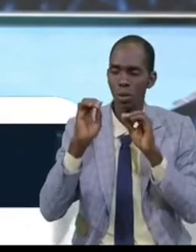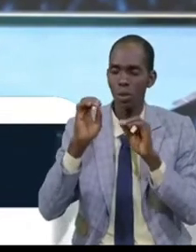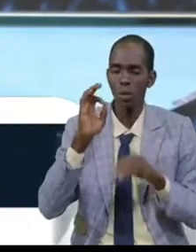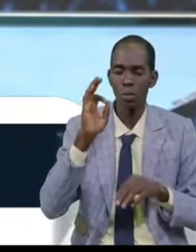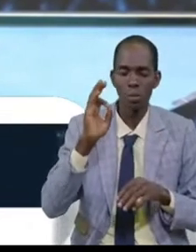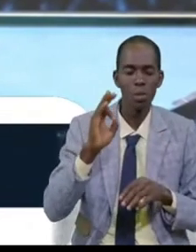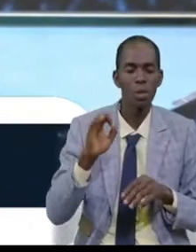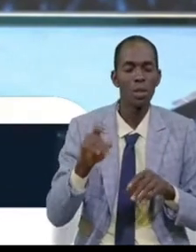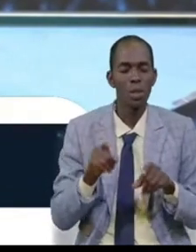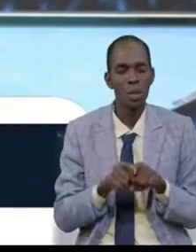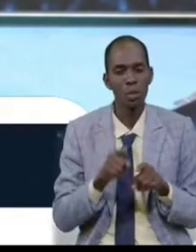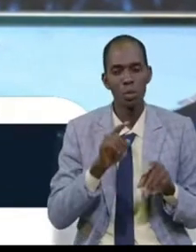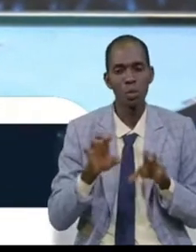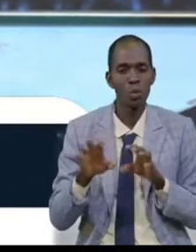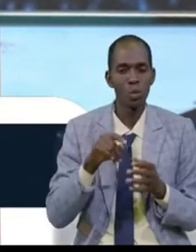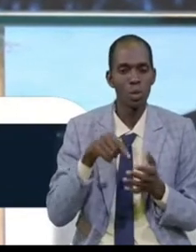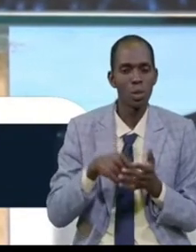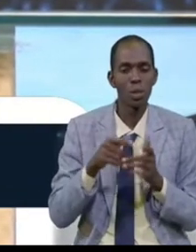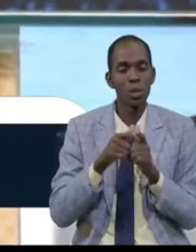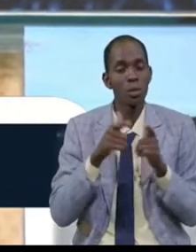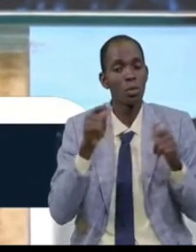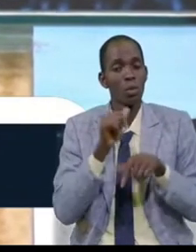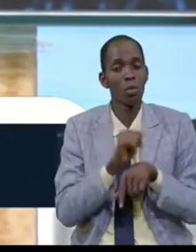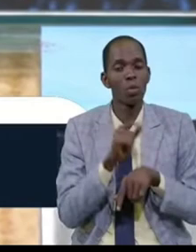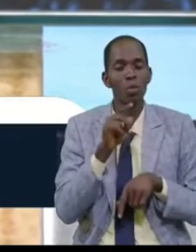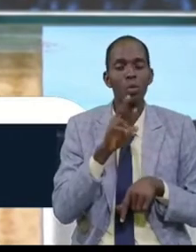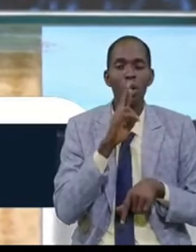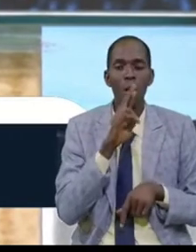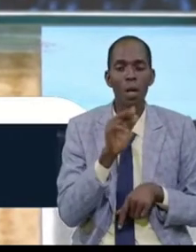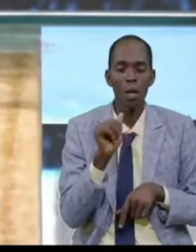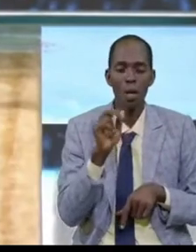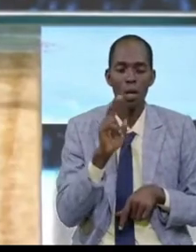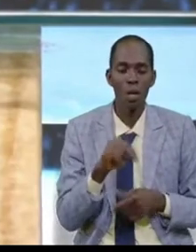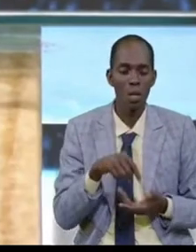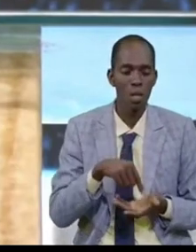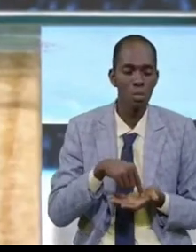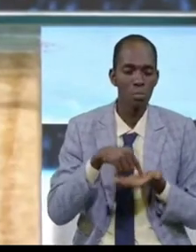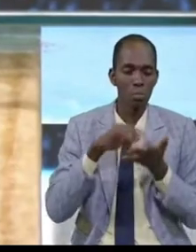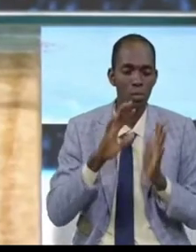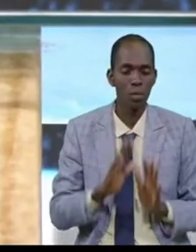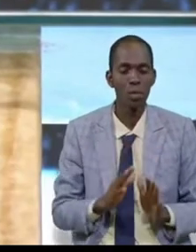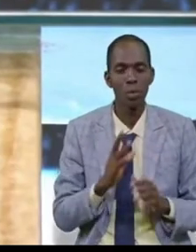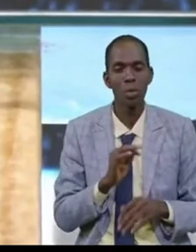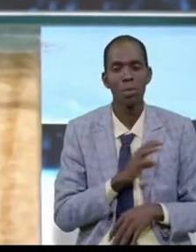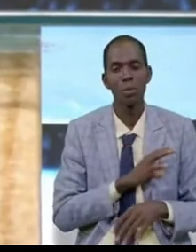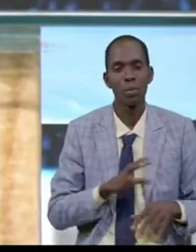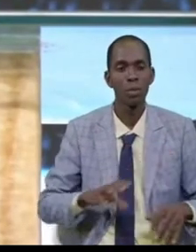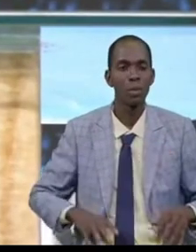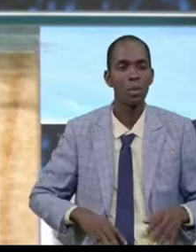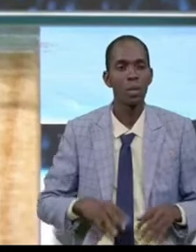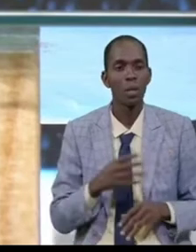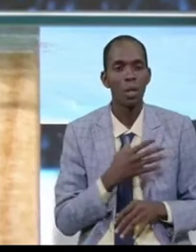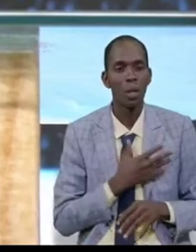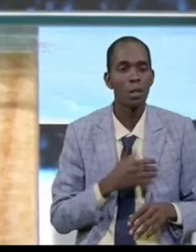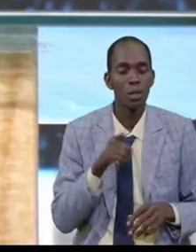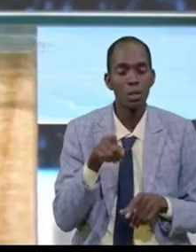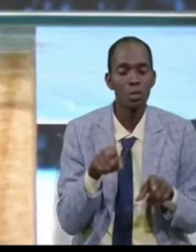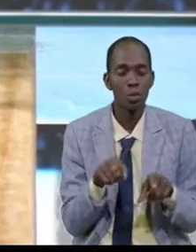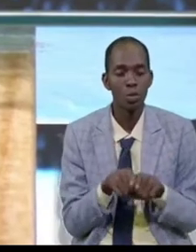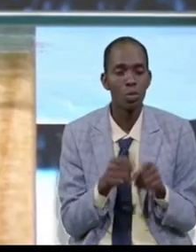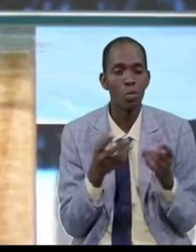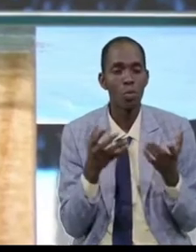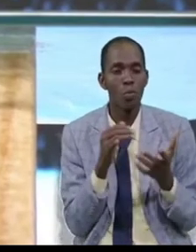the great commission. You're an ambassador of Christ, covet earnestly the best gifts, and as you covet